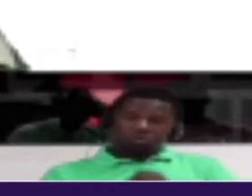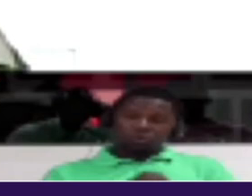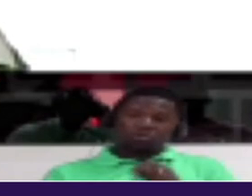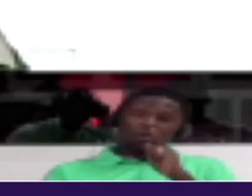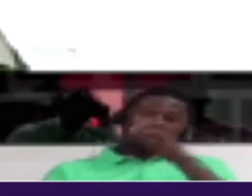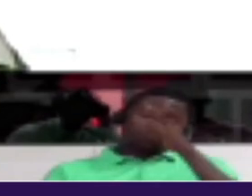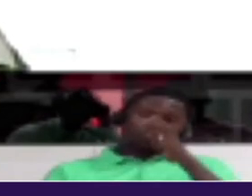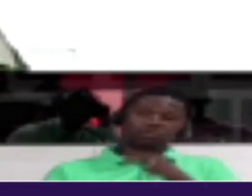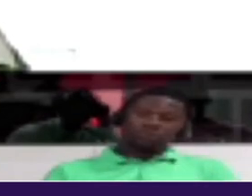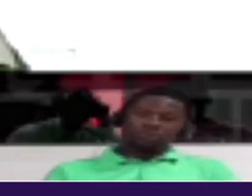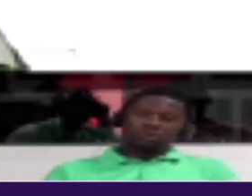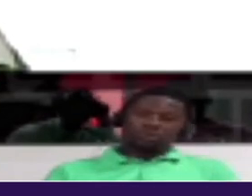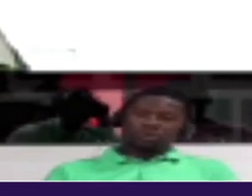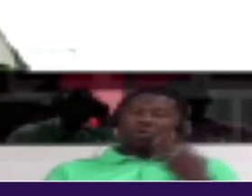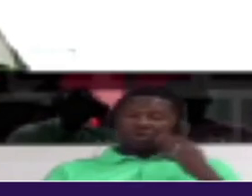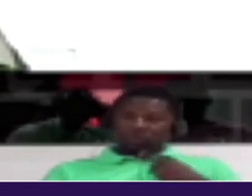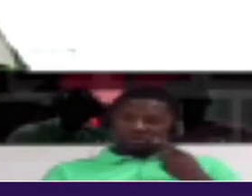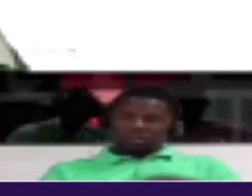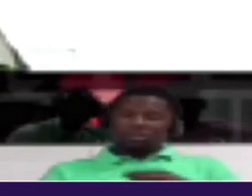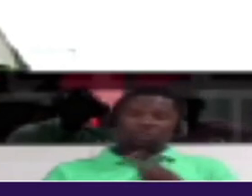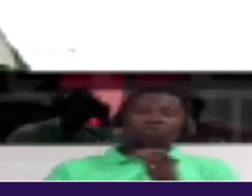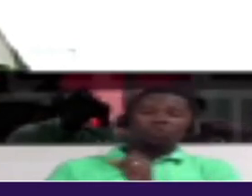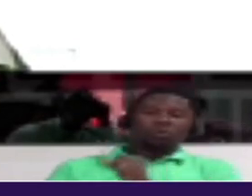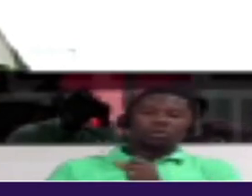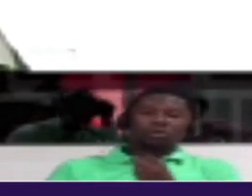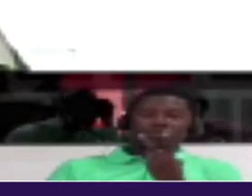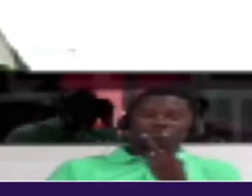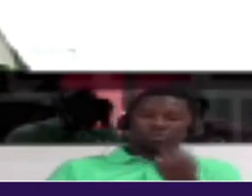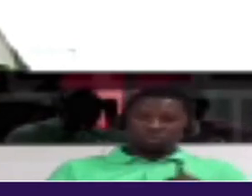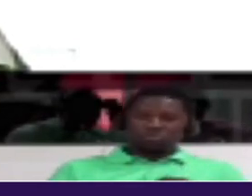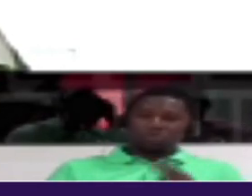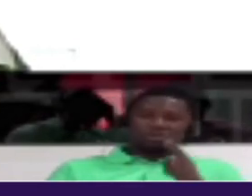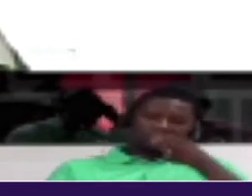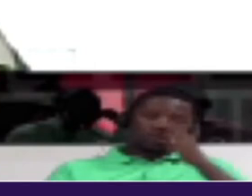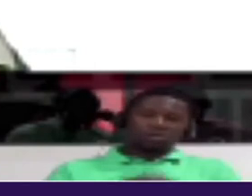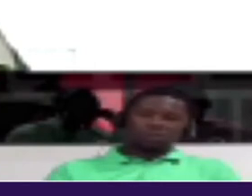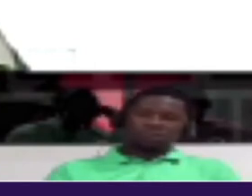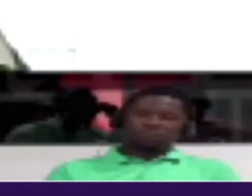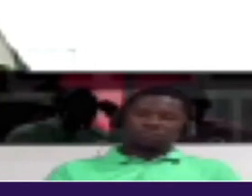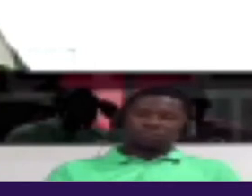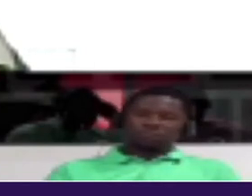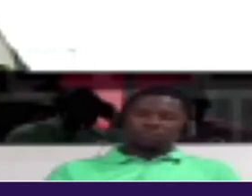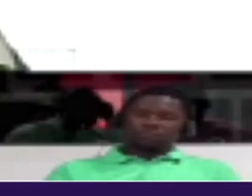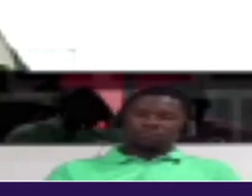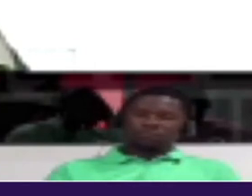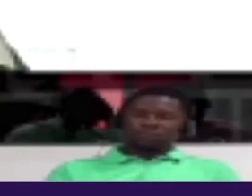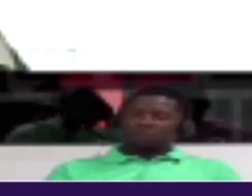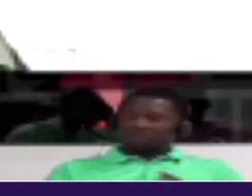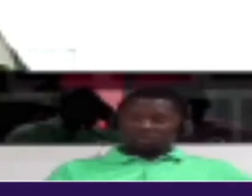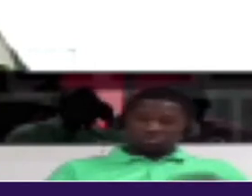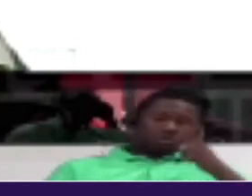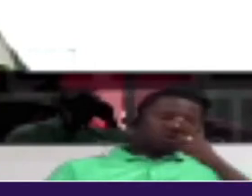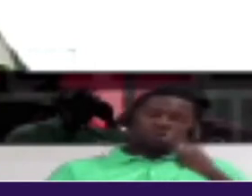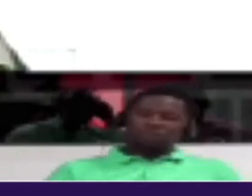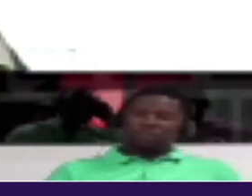two people have already shot. That's why I believe my shot was the last. I didn't even pick up on him. I just pulled out the pistol and